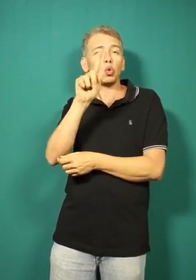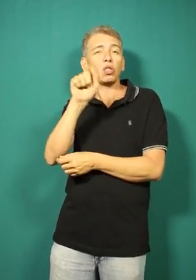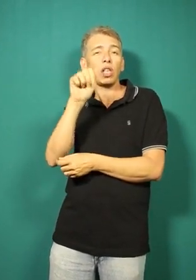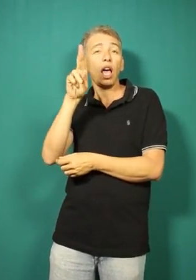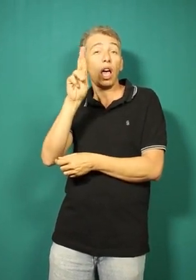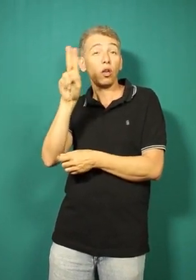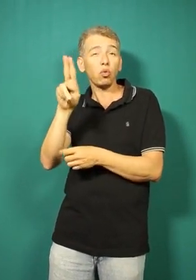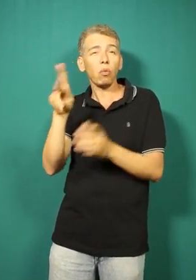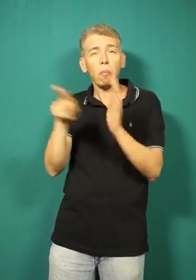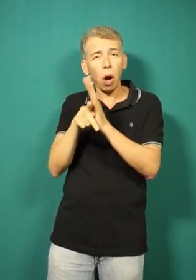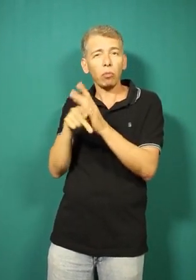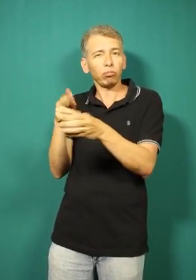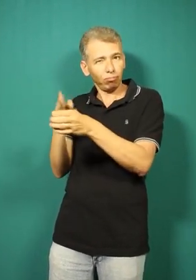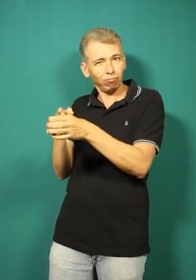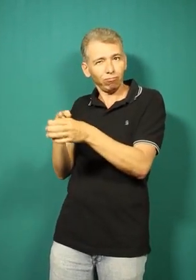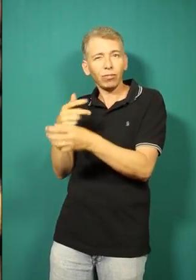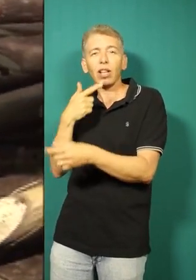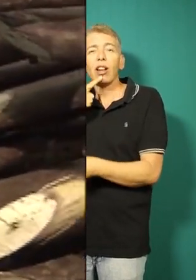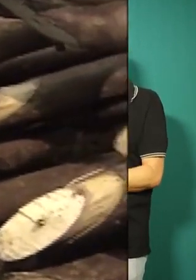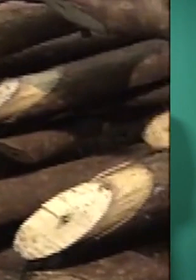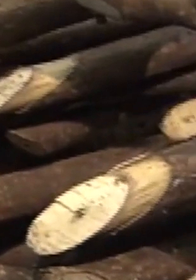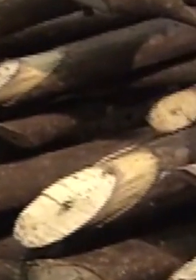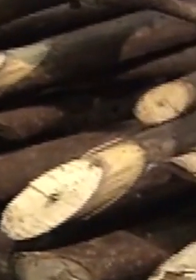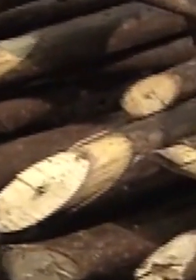area's dialect.